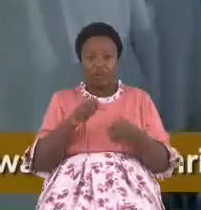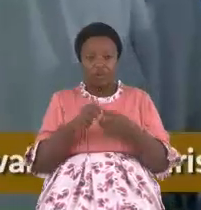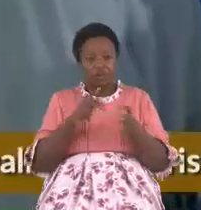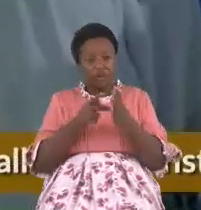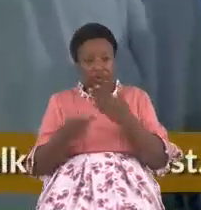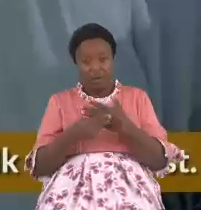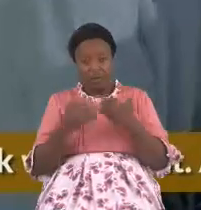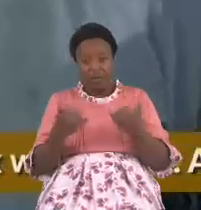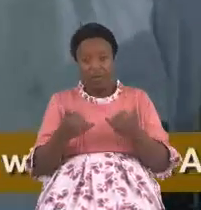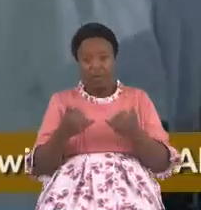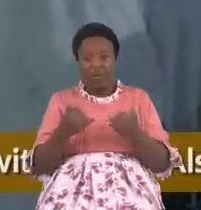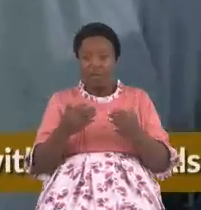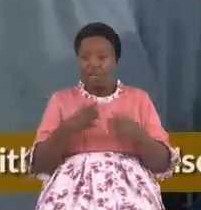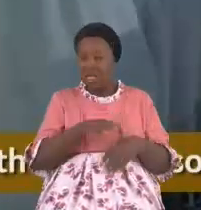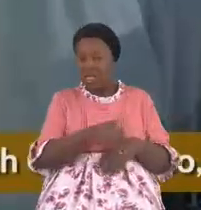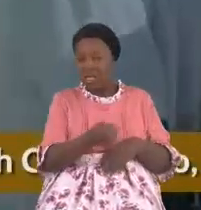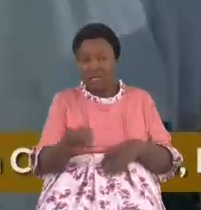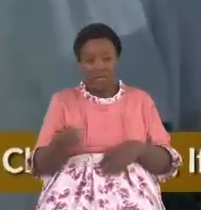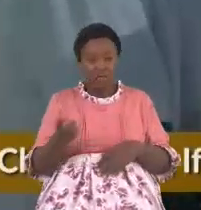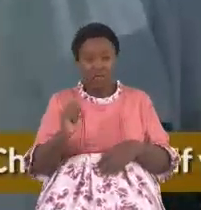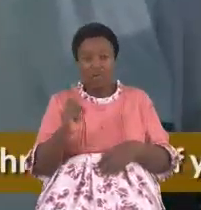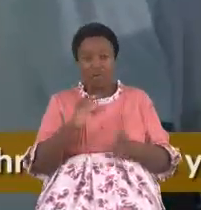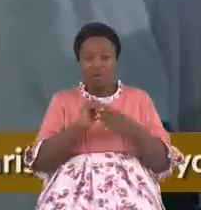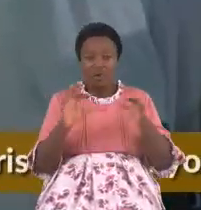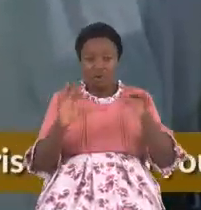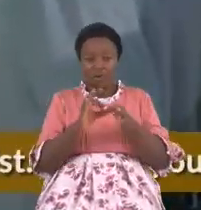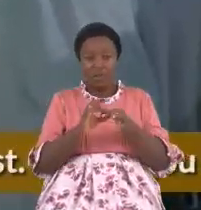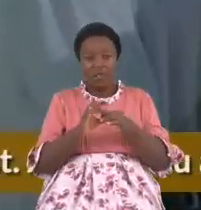anywhere you are connected